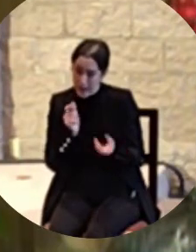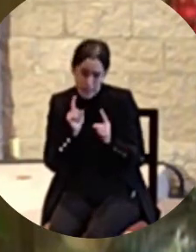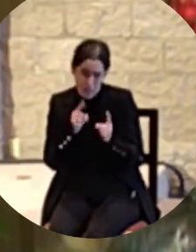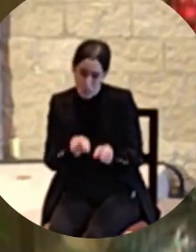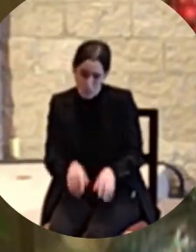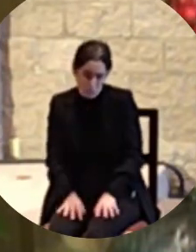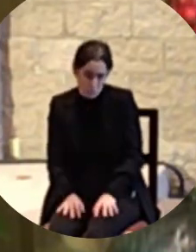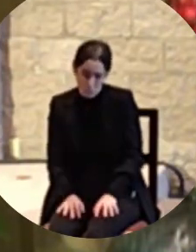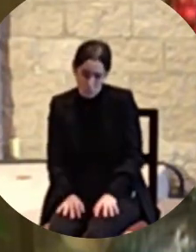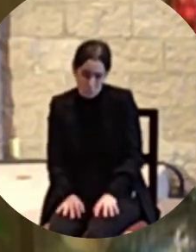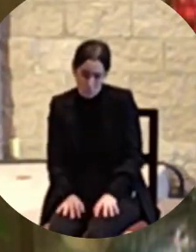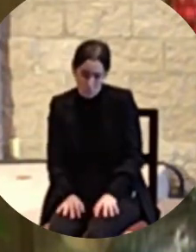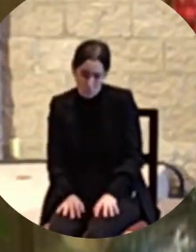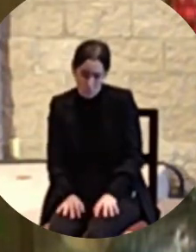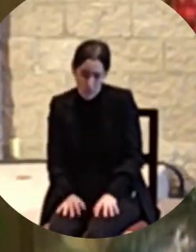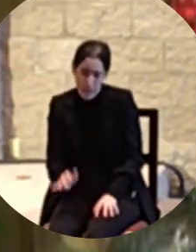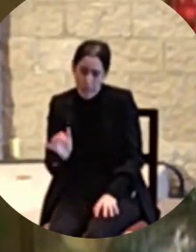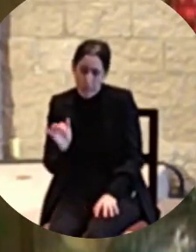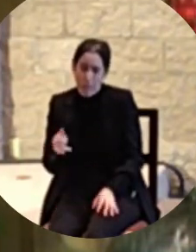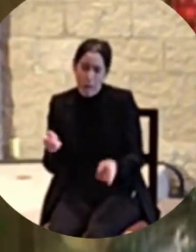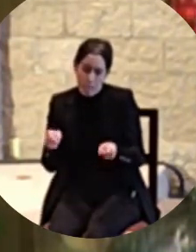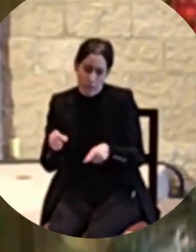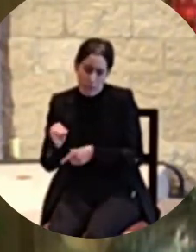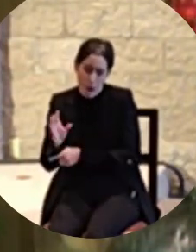That was in October.